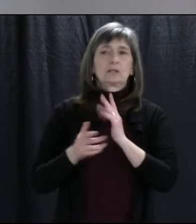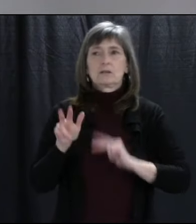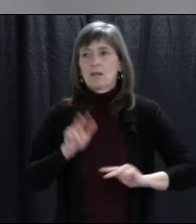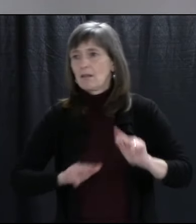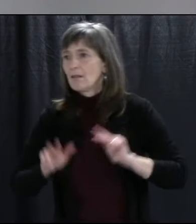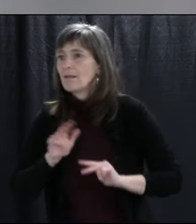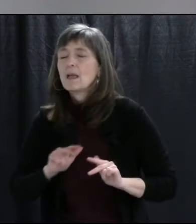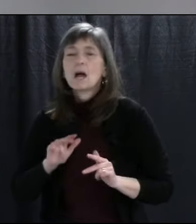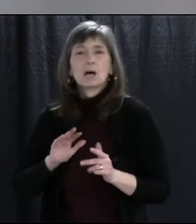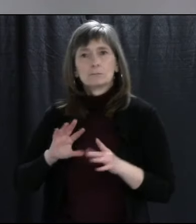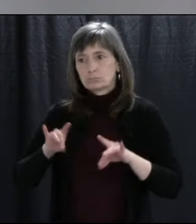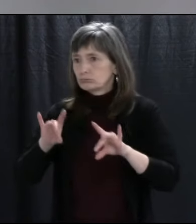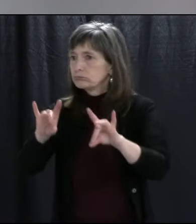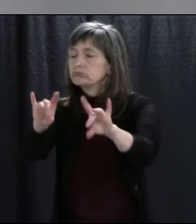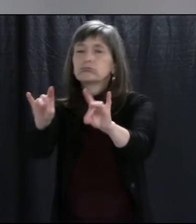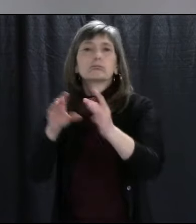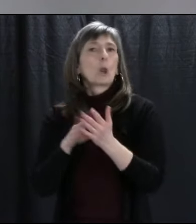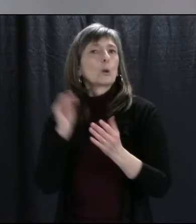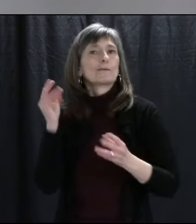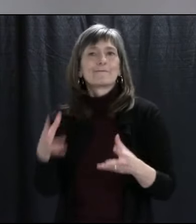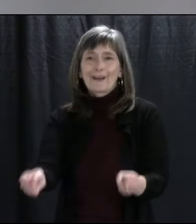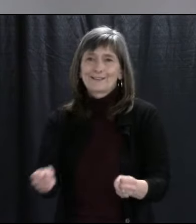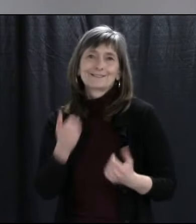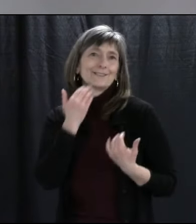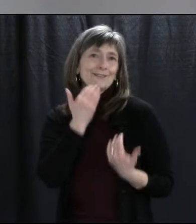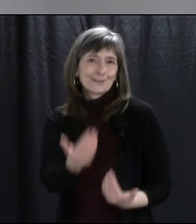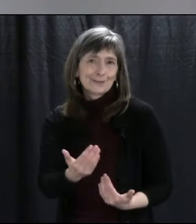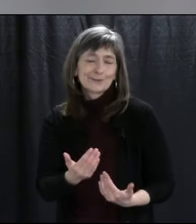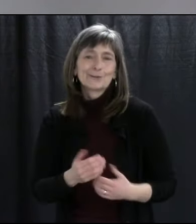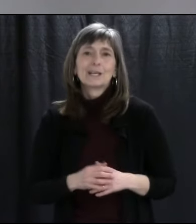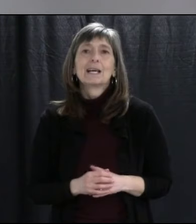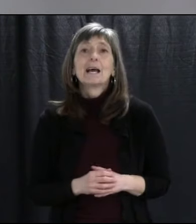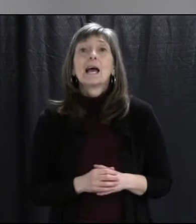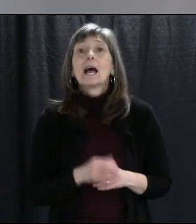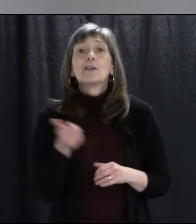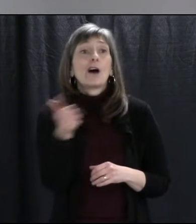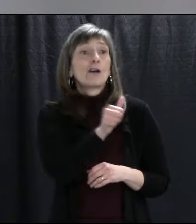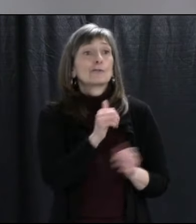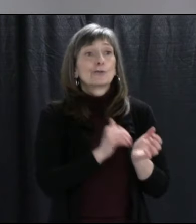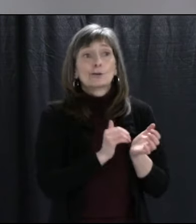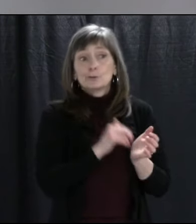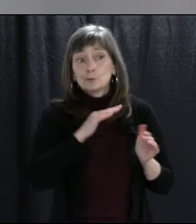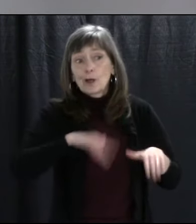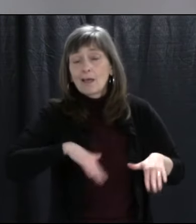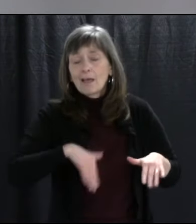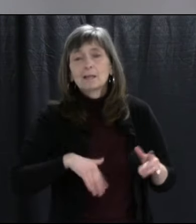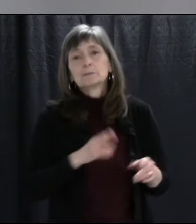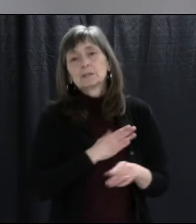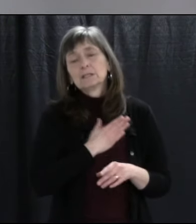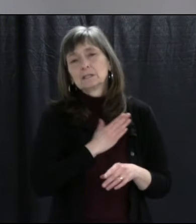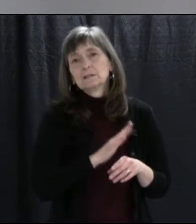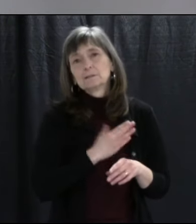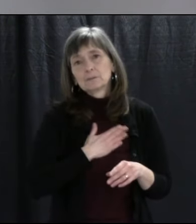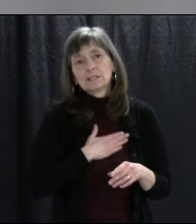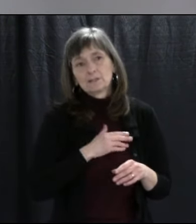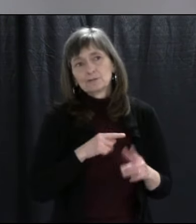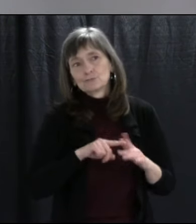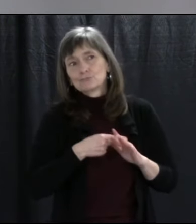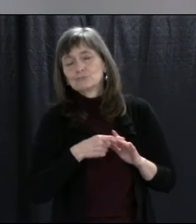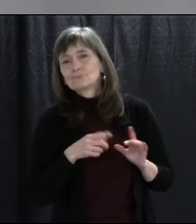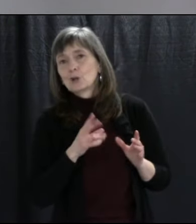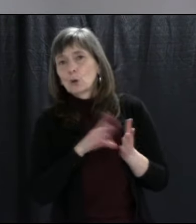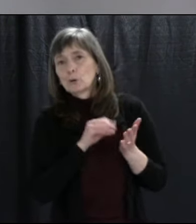they may not be familiar with, and I would encourage their colleagues to do the same. I would encourage patients to use these facilities wherever